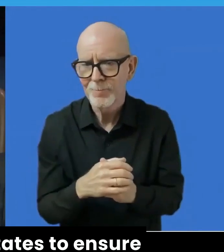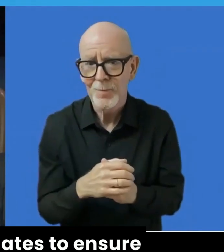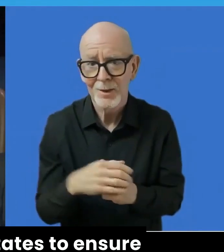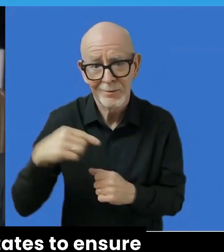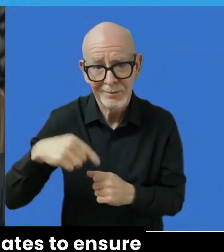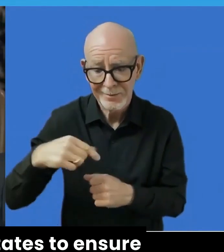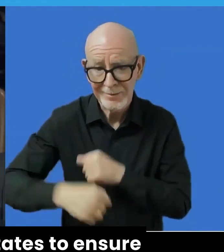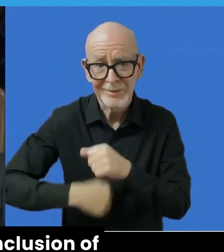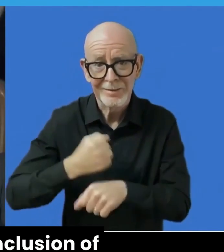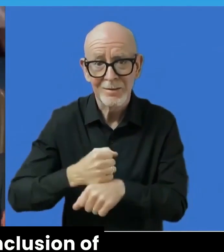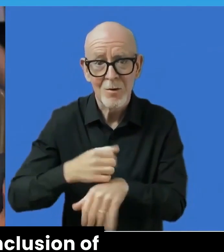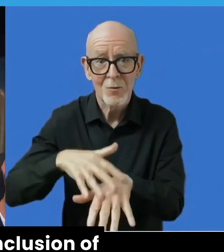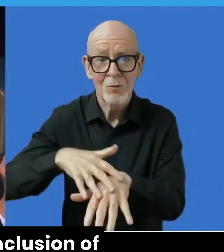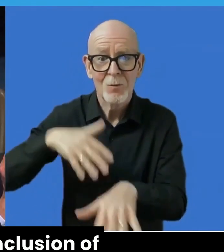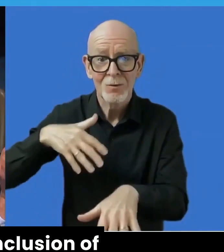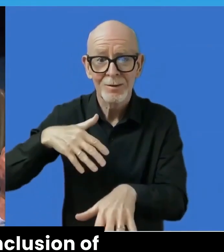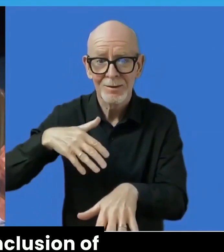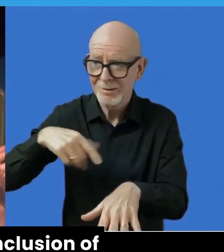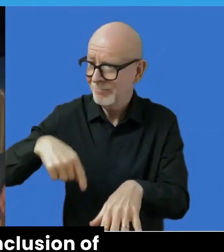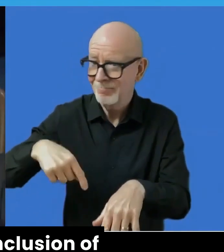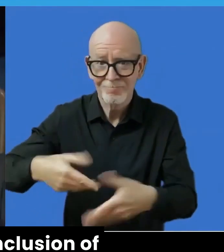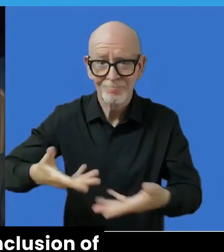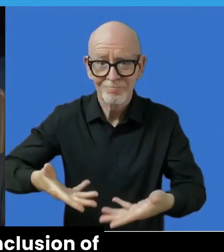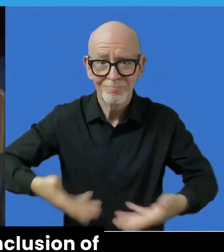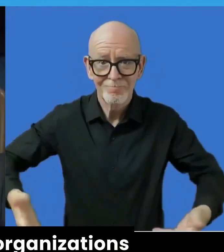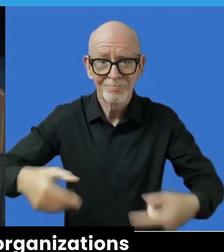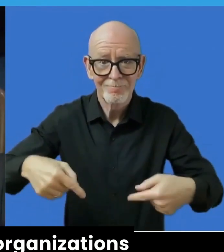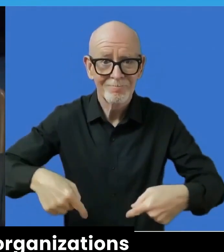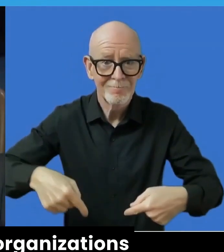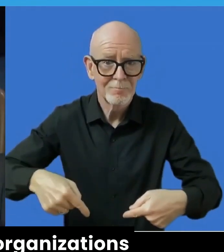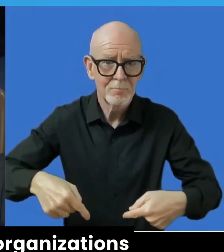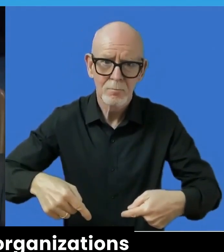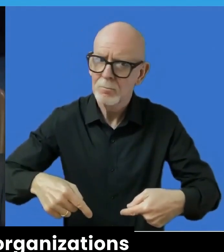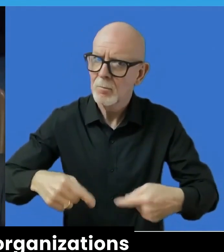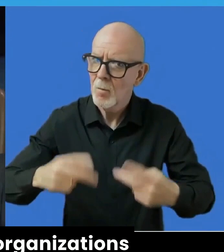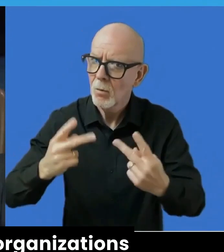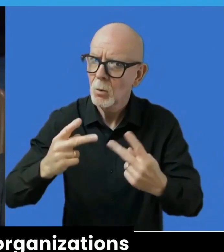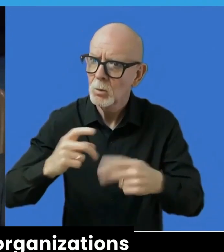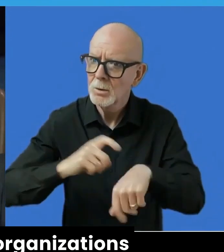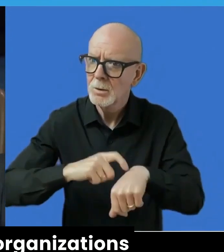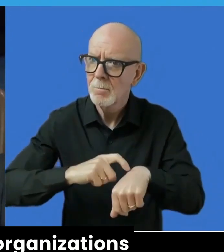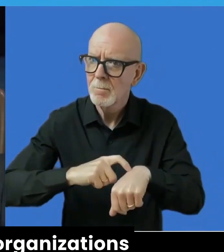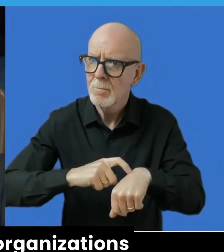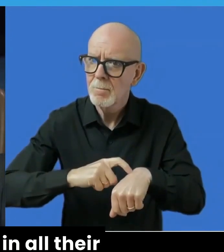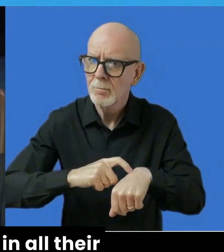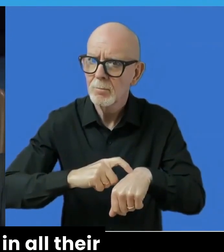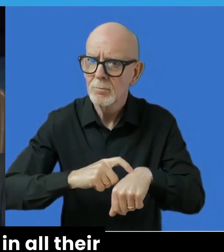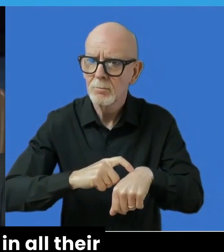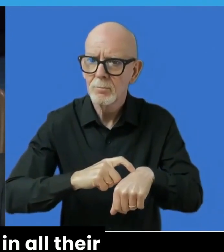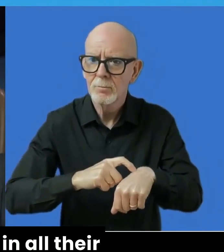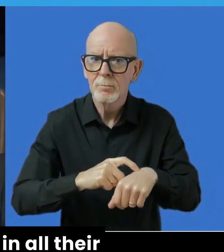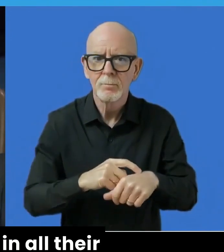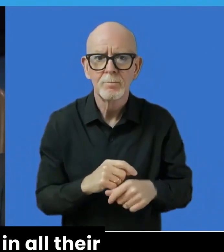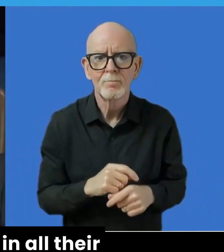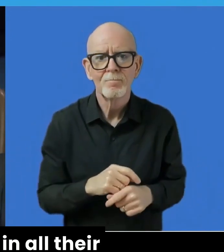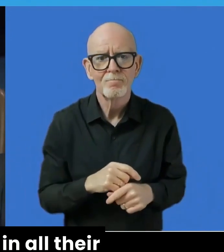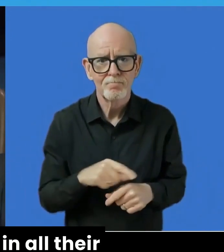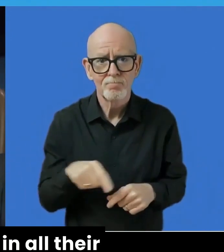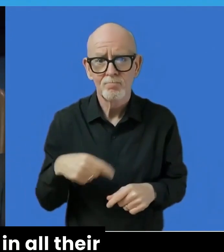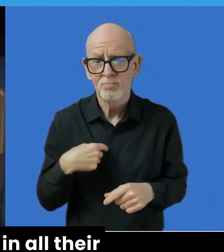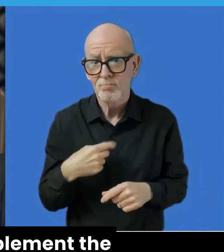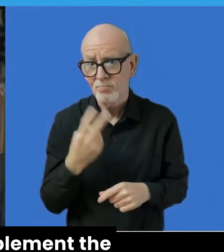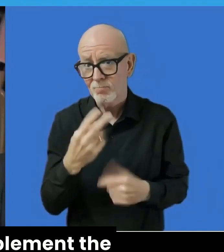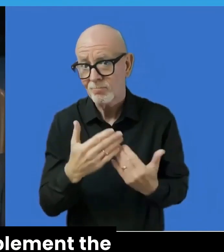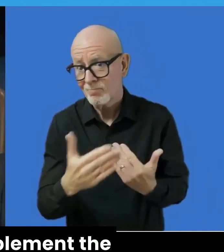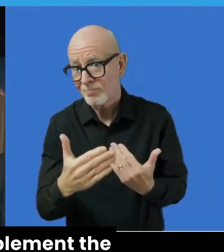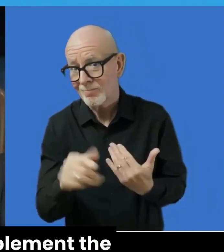states to ensure the full participation and inclusion of persons with disabilities and organizations of persons with disabilities in